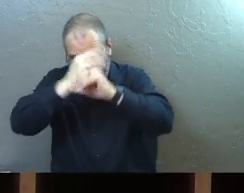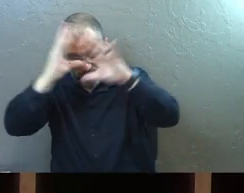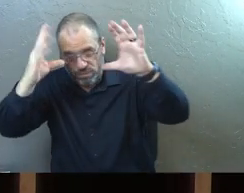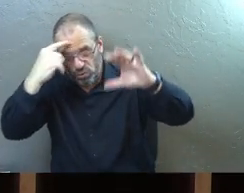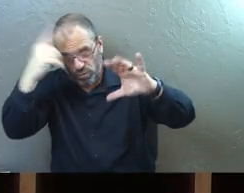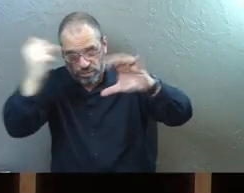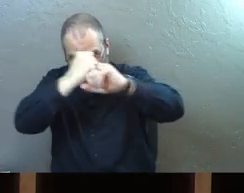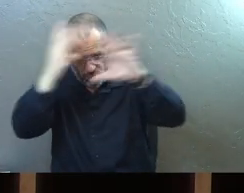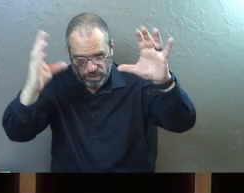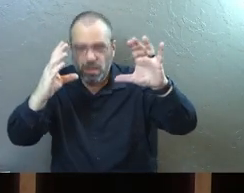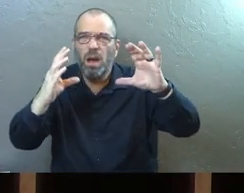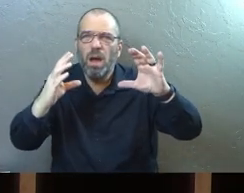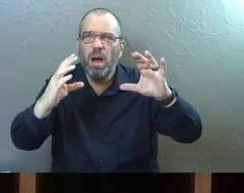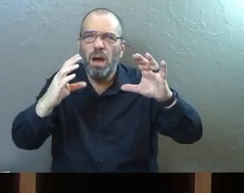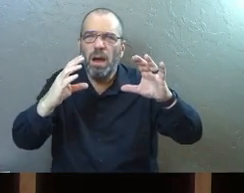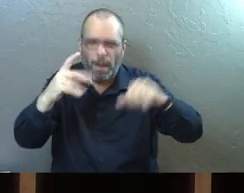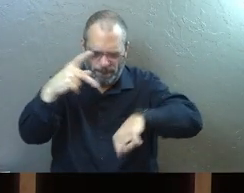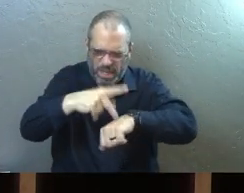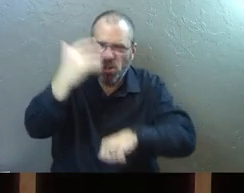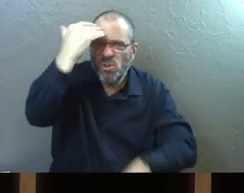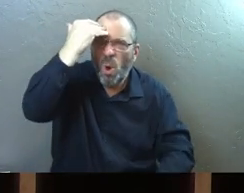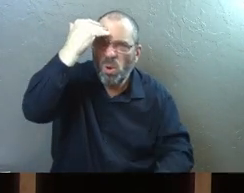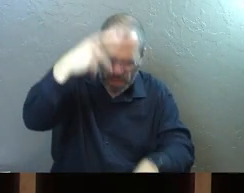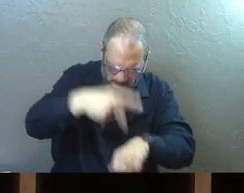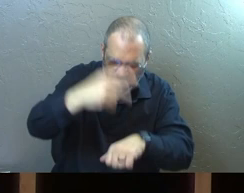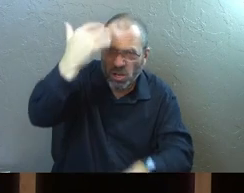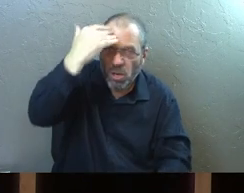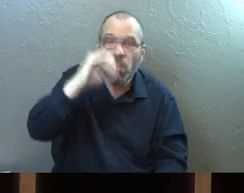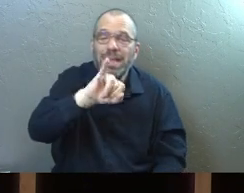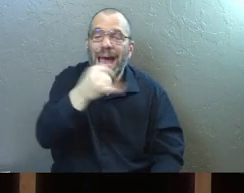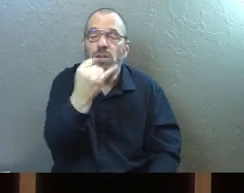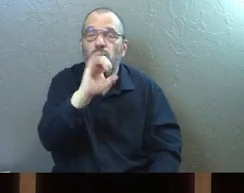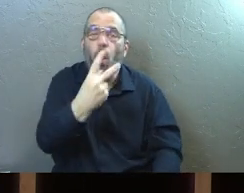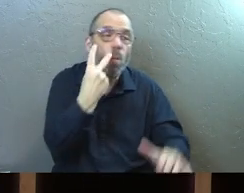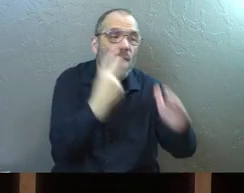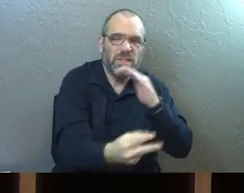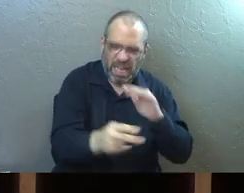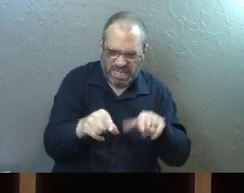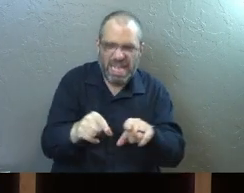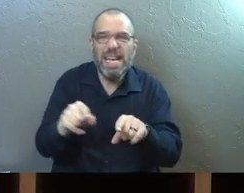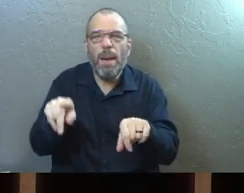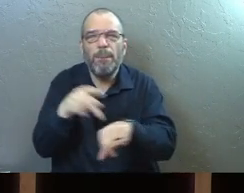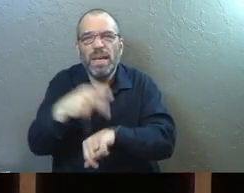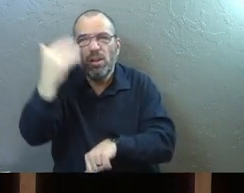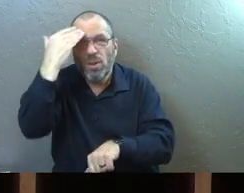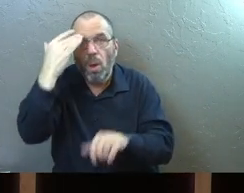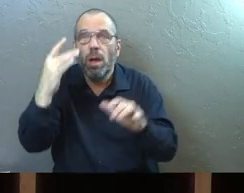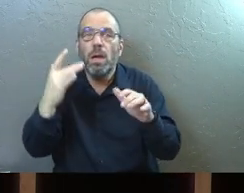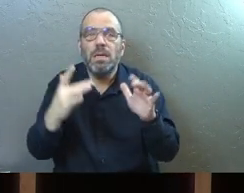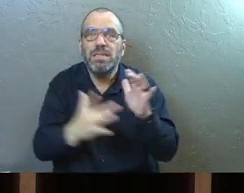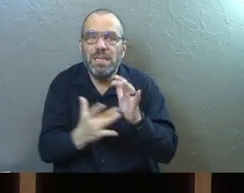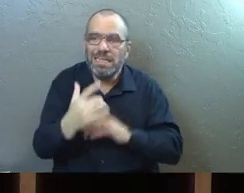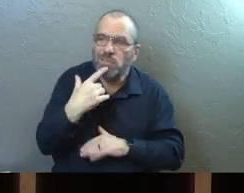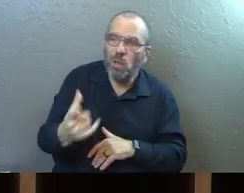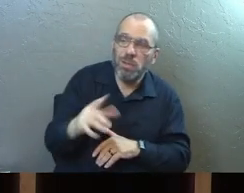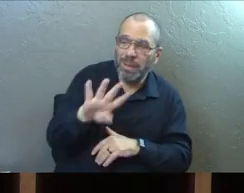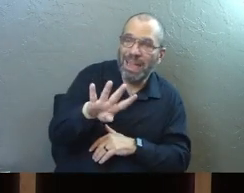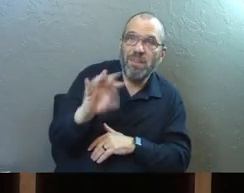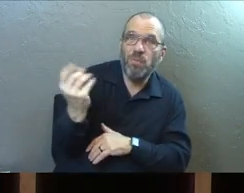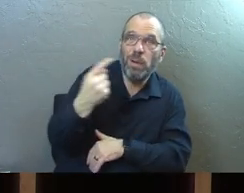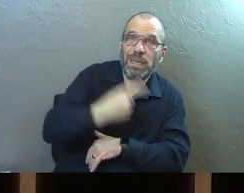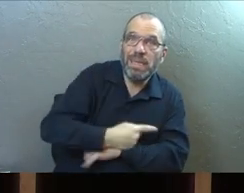dream dreams. Why does Peter know this is the moment that Joel prophesied about? Maybe because Jesus told him in the 40